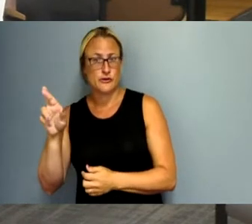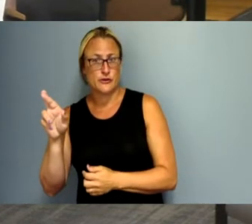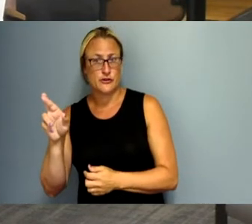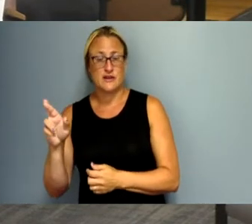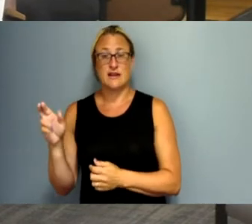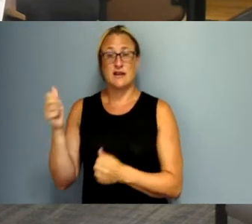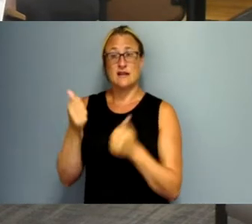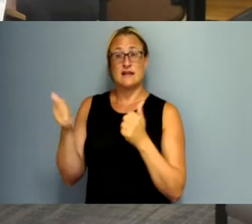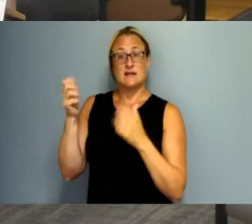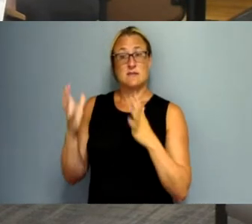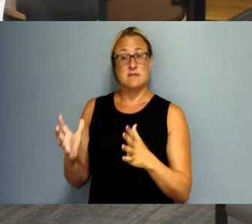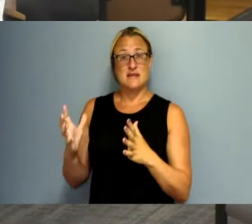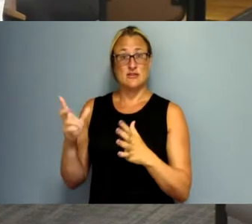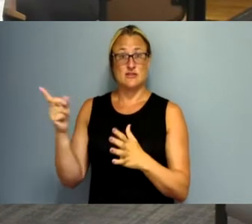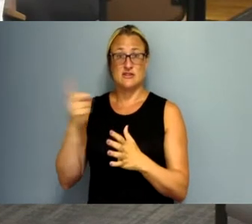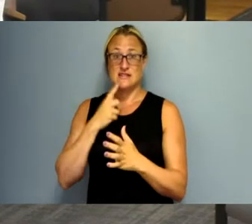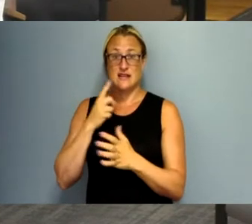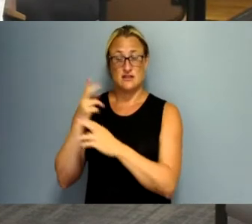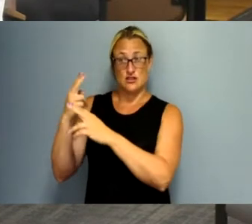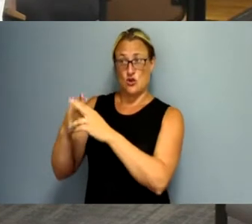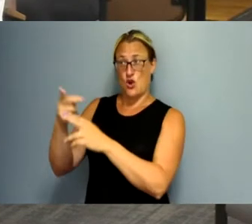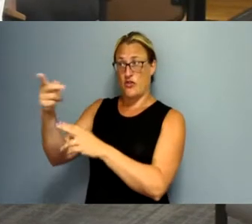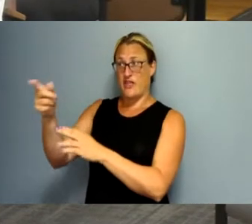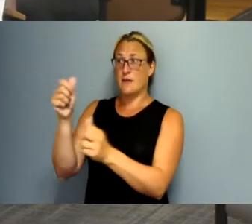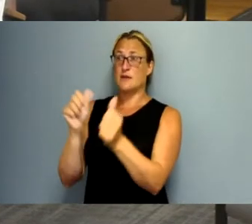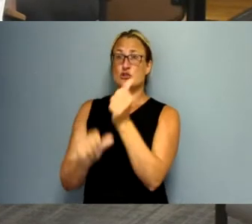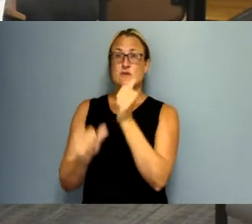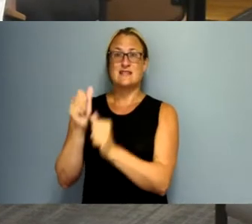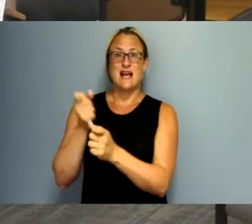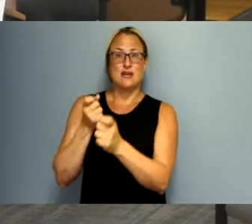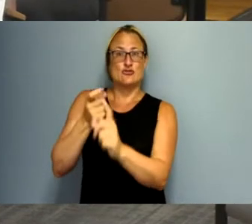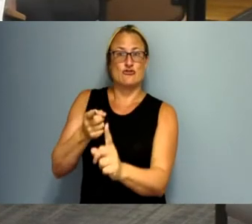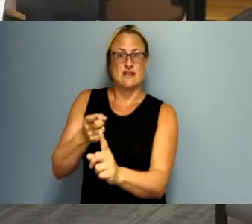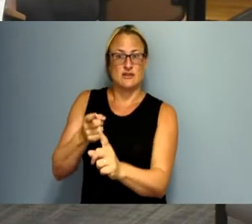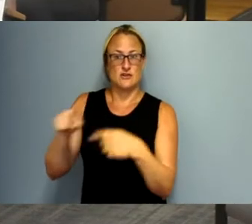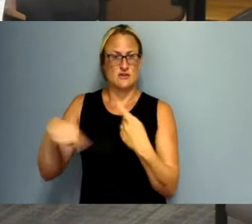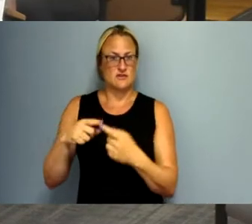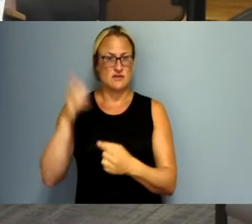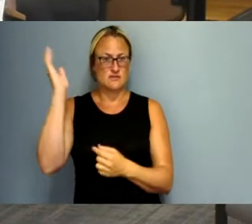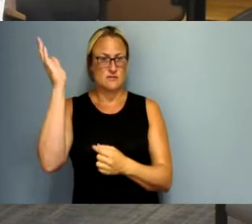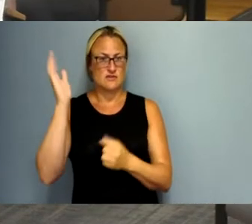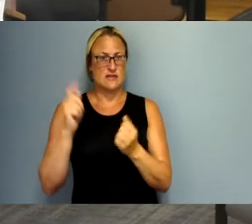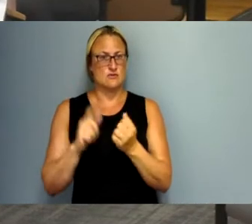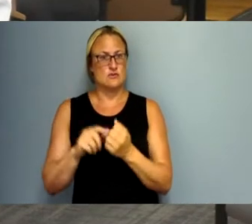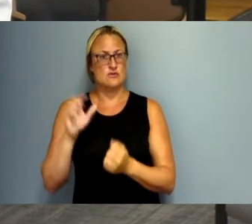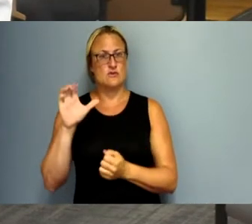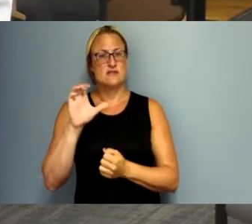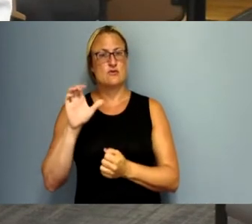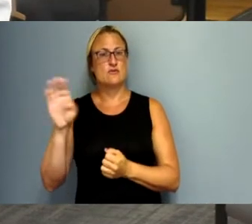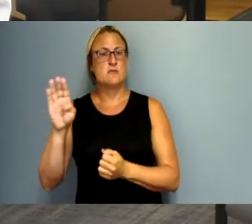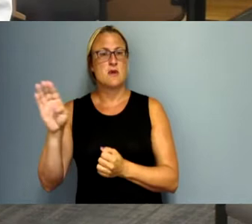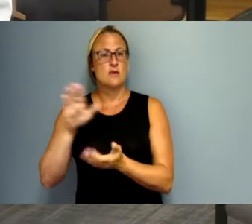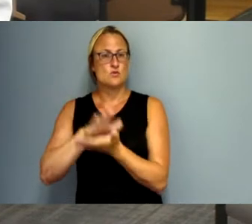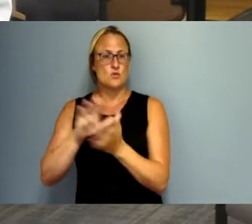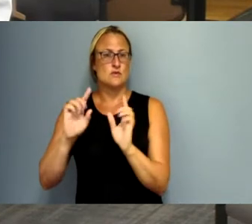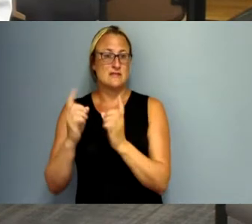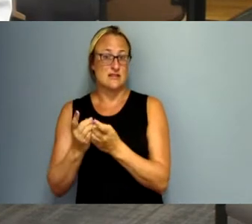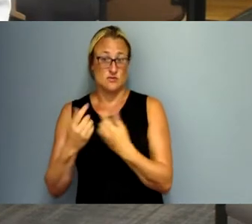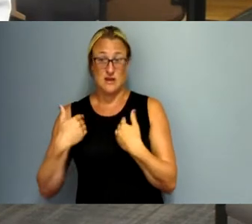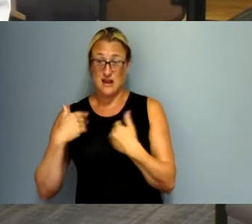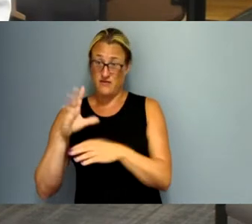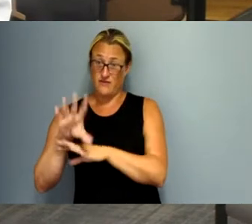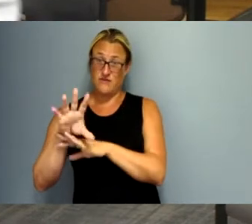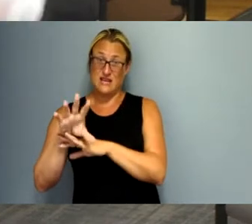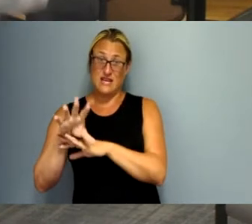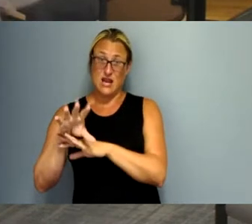them as suicide triggers in a presentation to Central Bucks School District. That's on videotape. It's